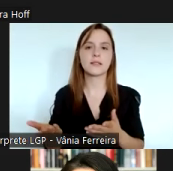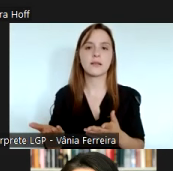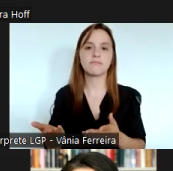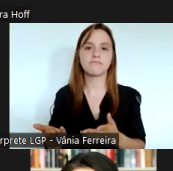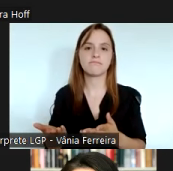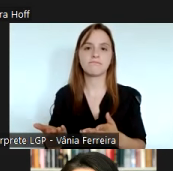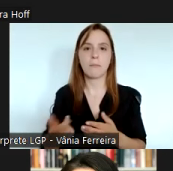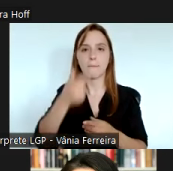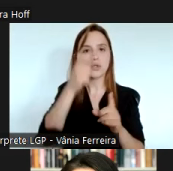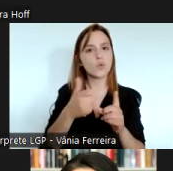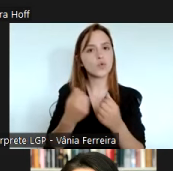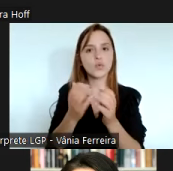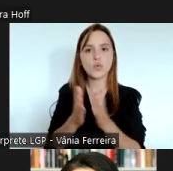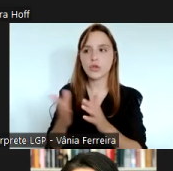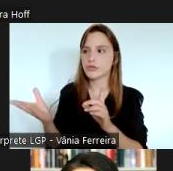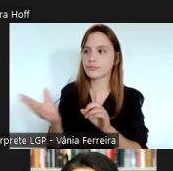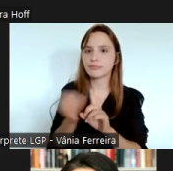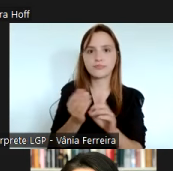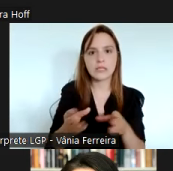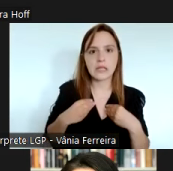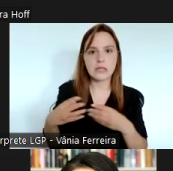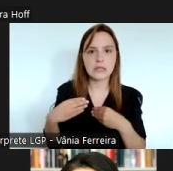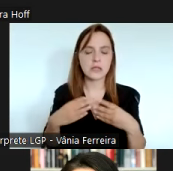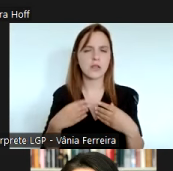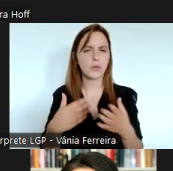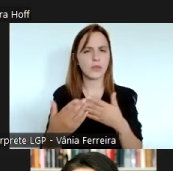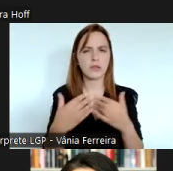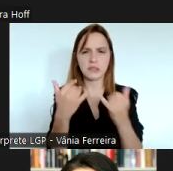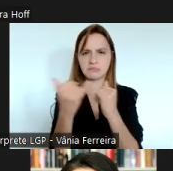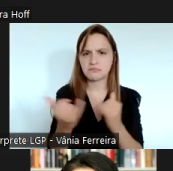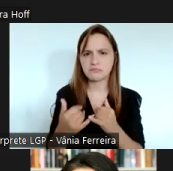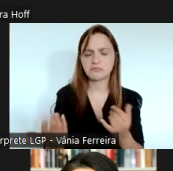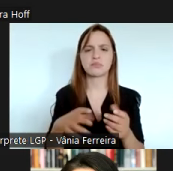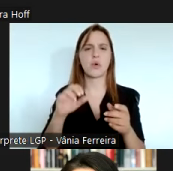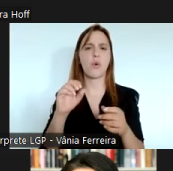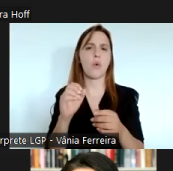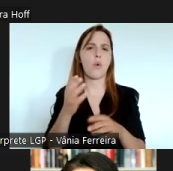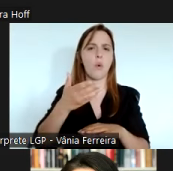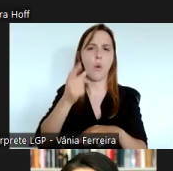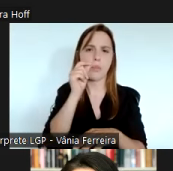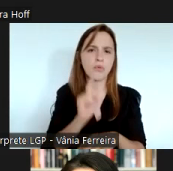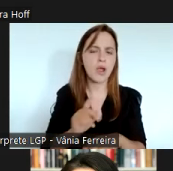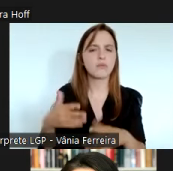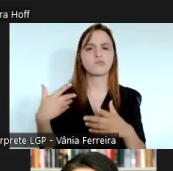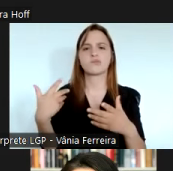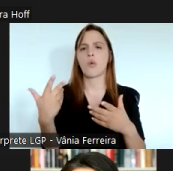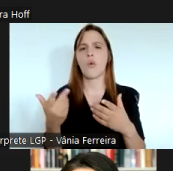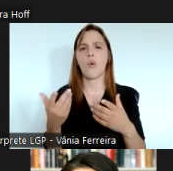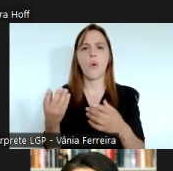of nationality, gender, sex, religion, or else.